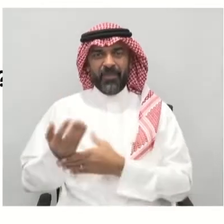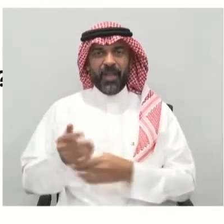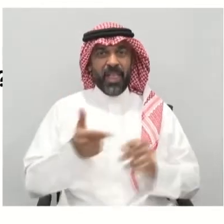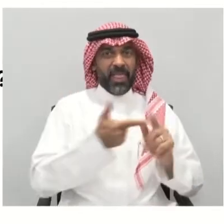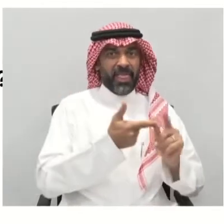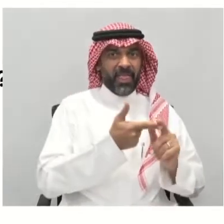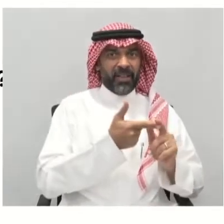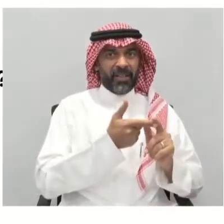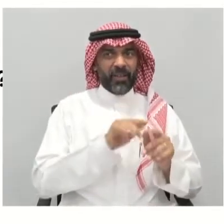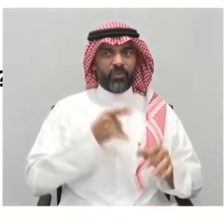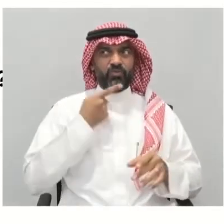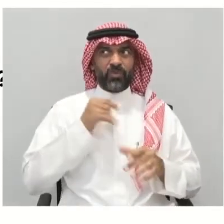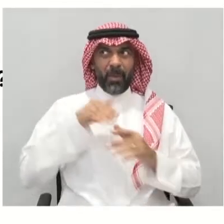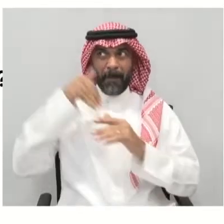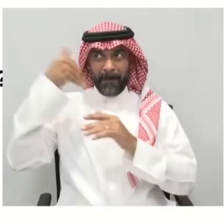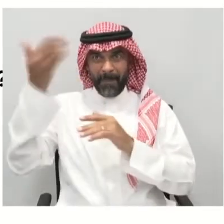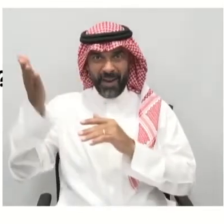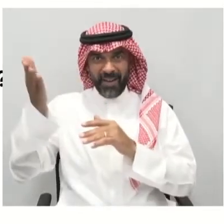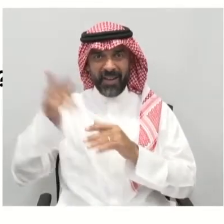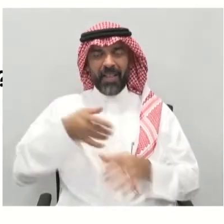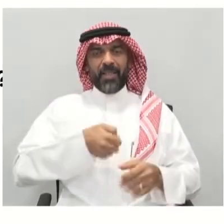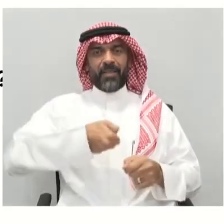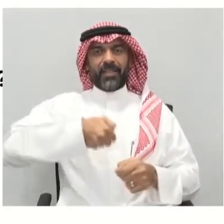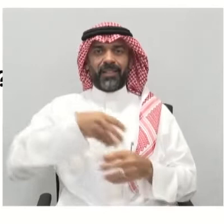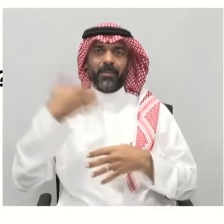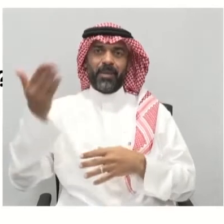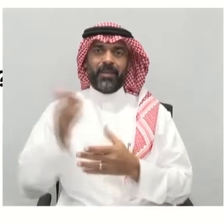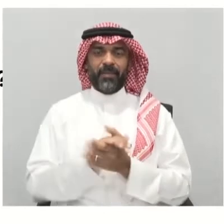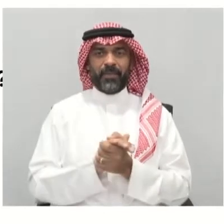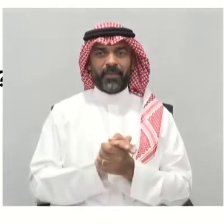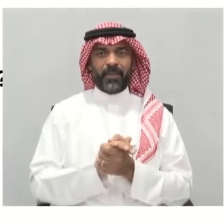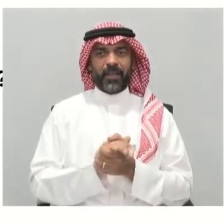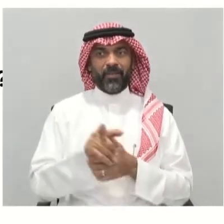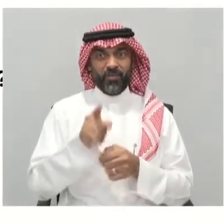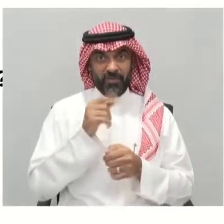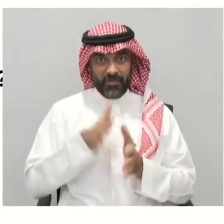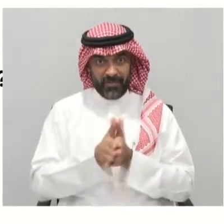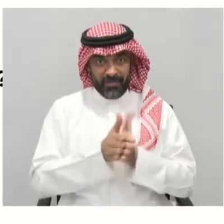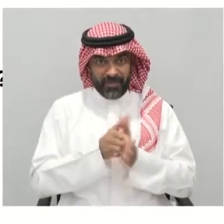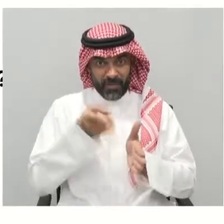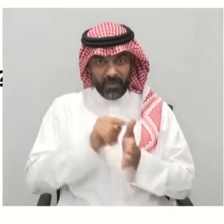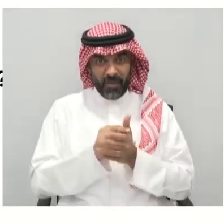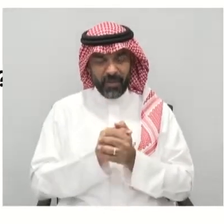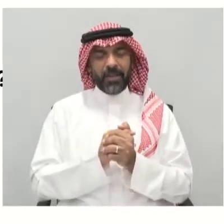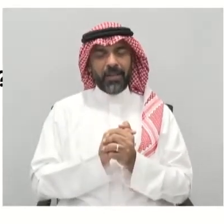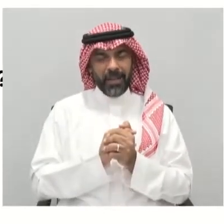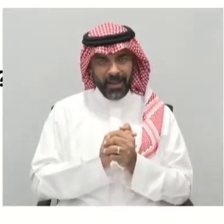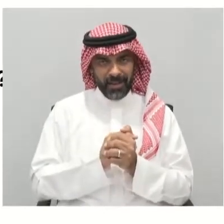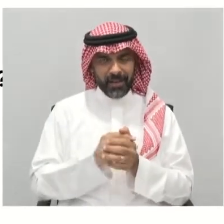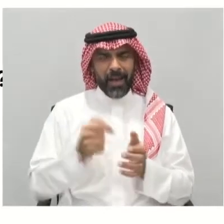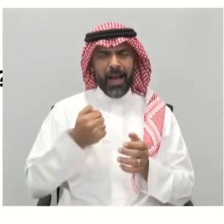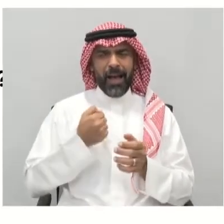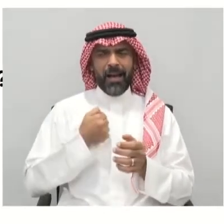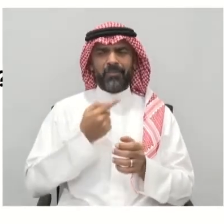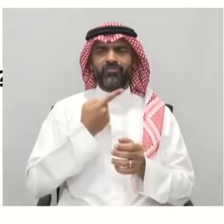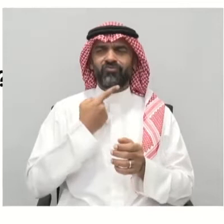for when we play outside. Now you have me all excited for tomorrow, too. Great! Now you will like Friday,